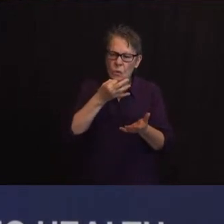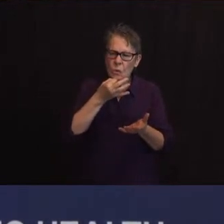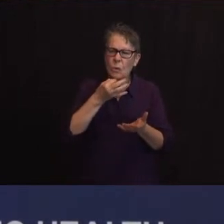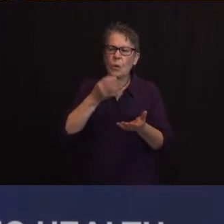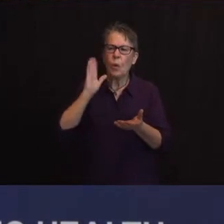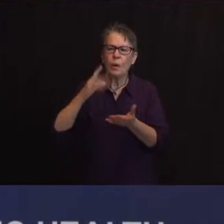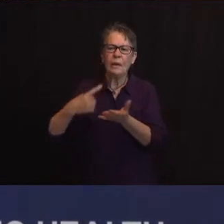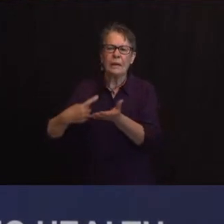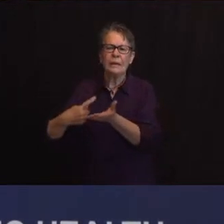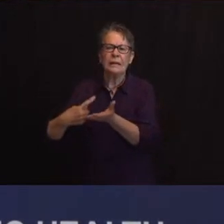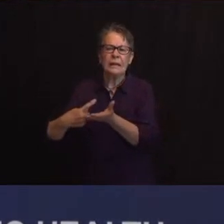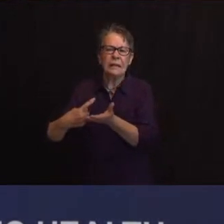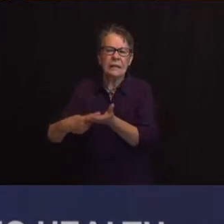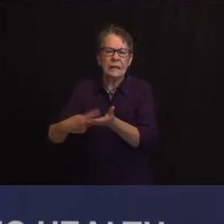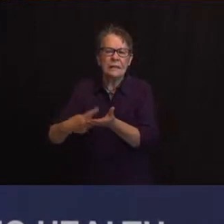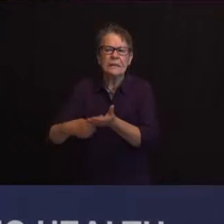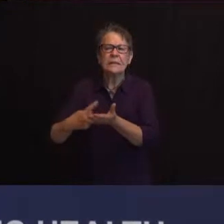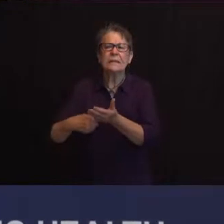on that.